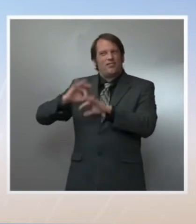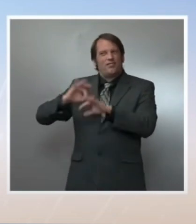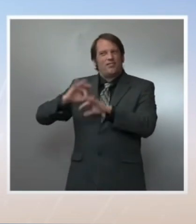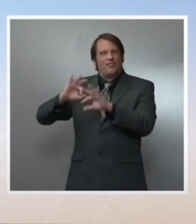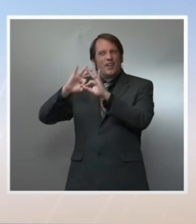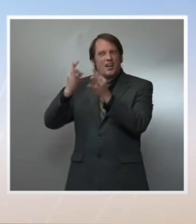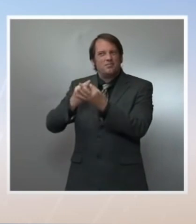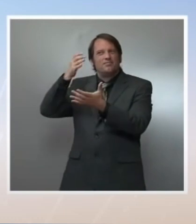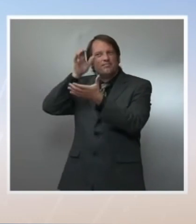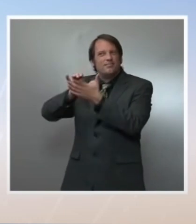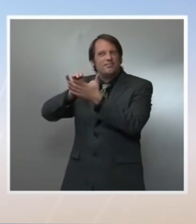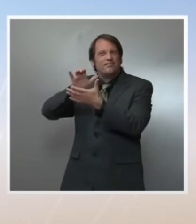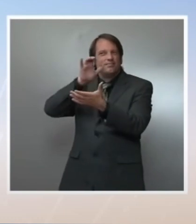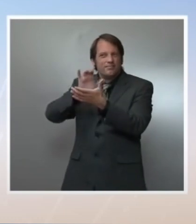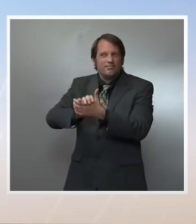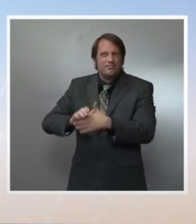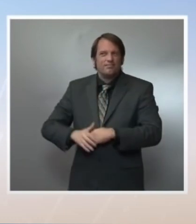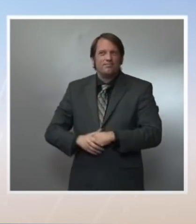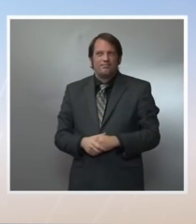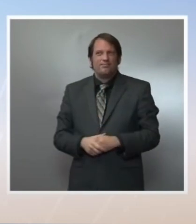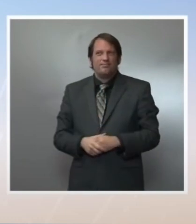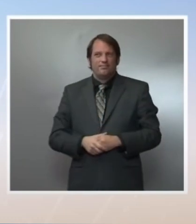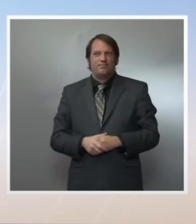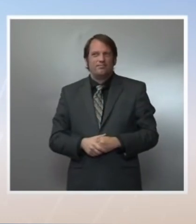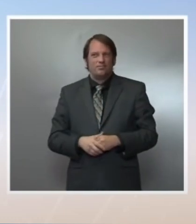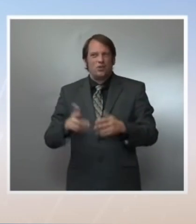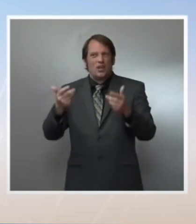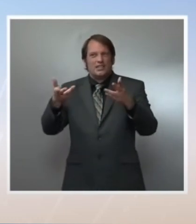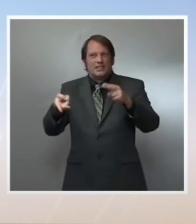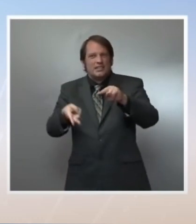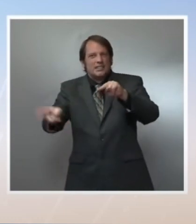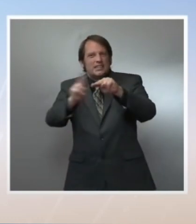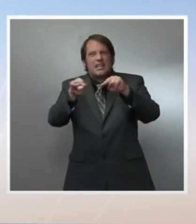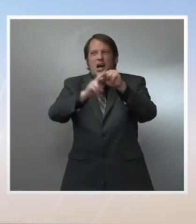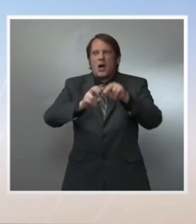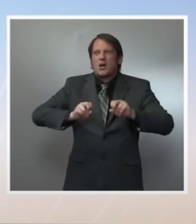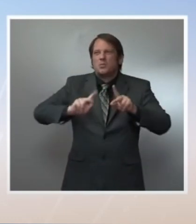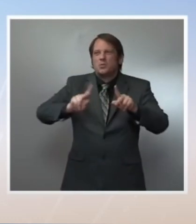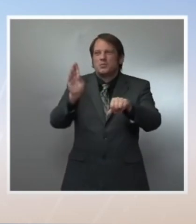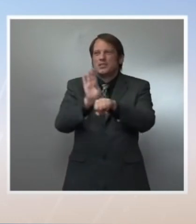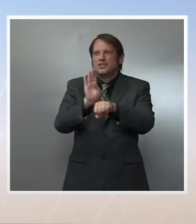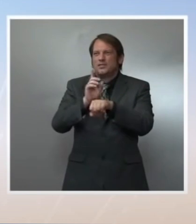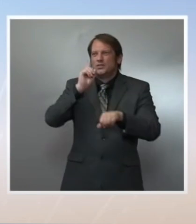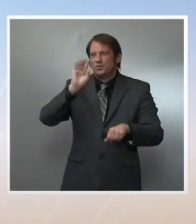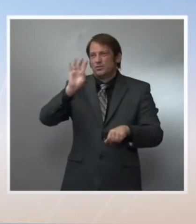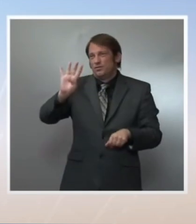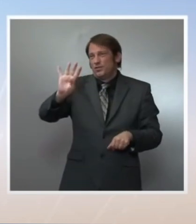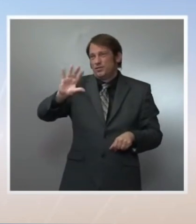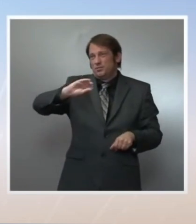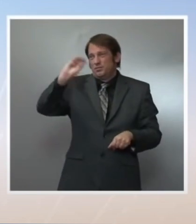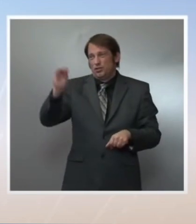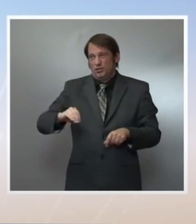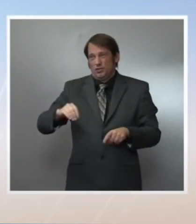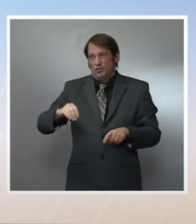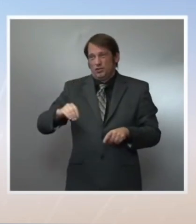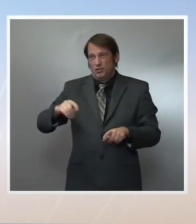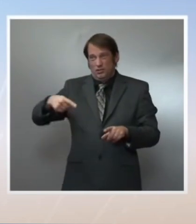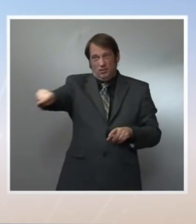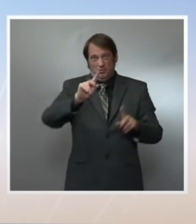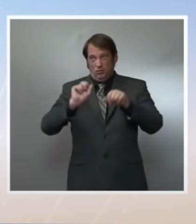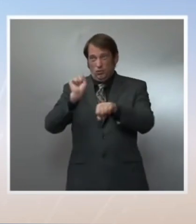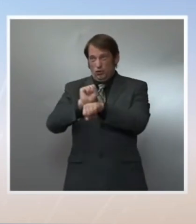expanding opportunities for small veteran-owned businesses. Veterans are 45% more likely to be self-employed than non-veterans. I also